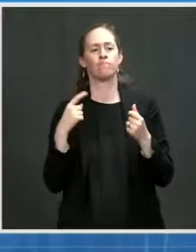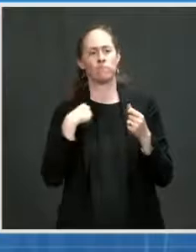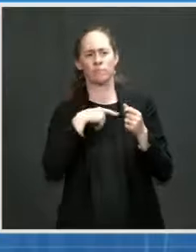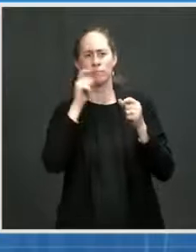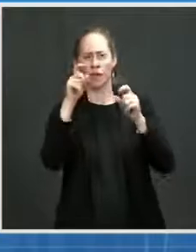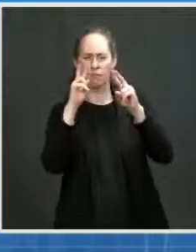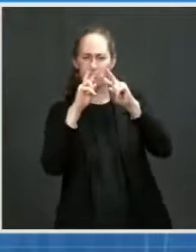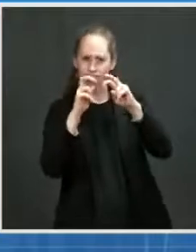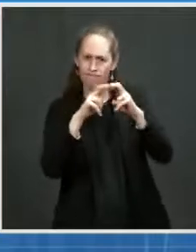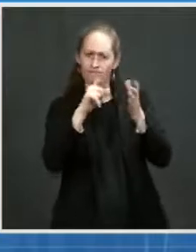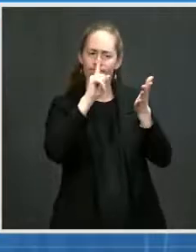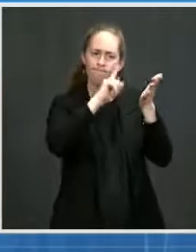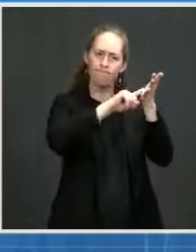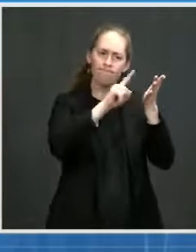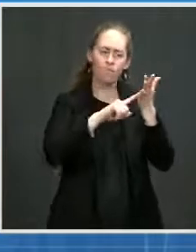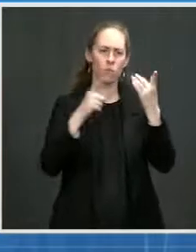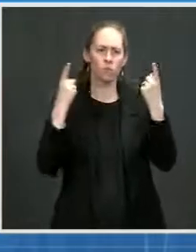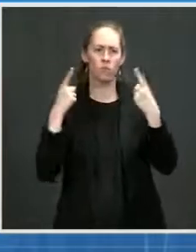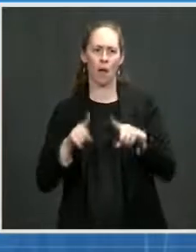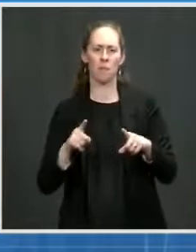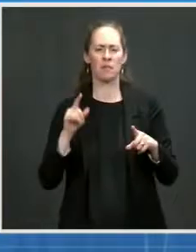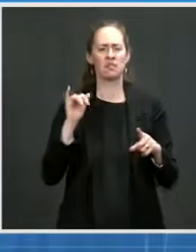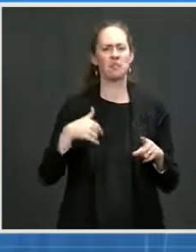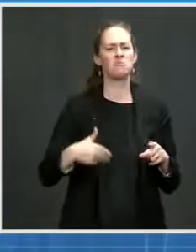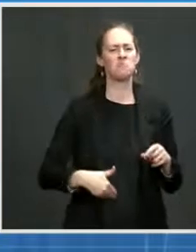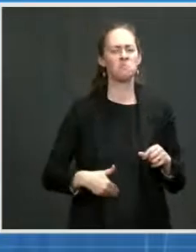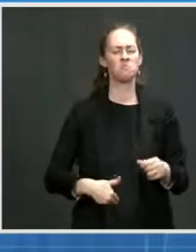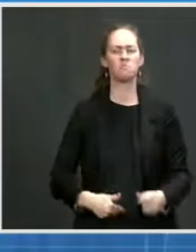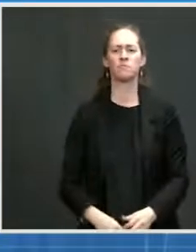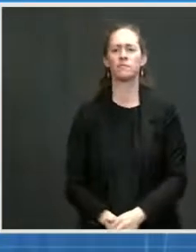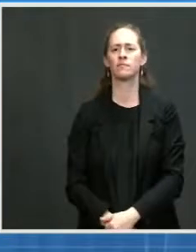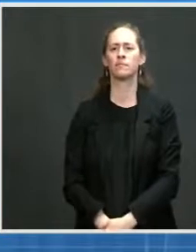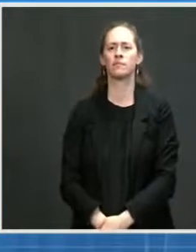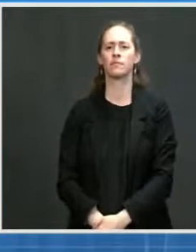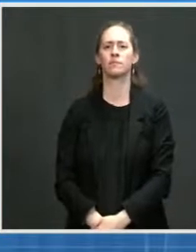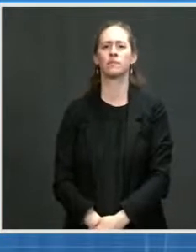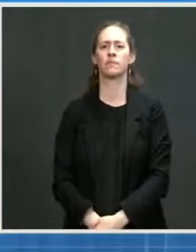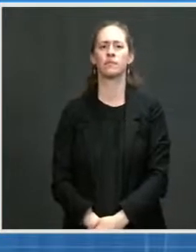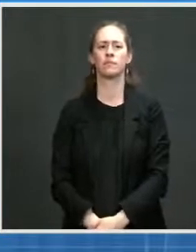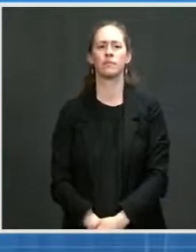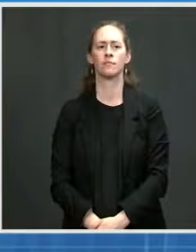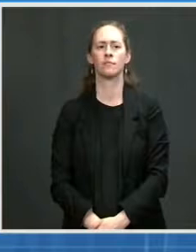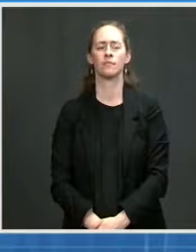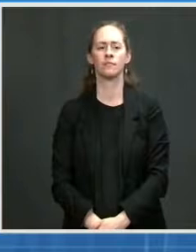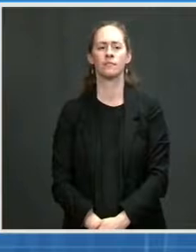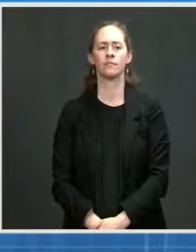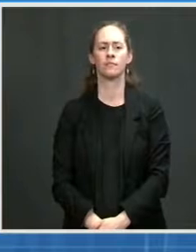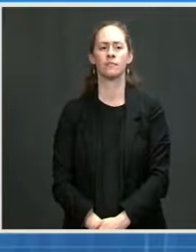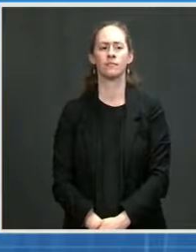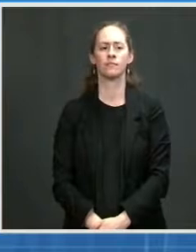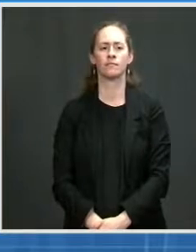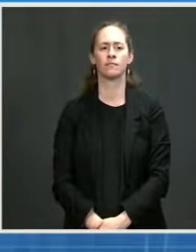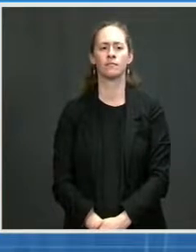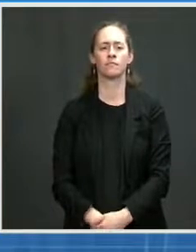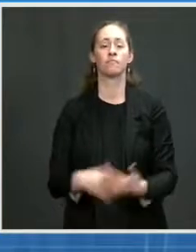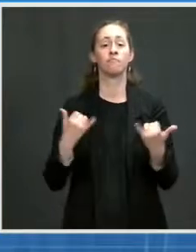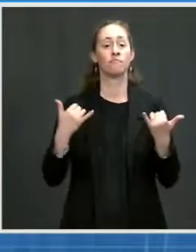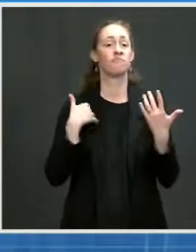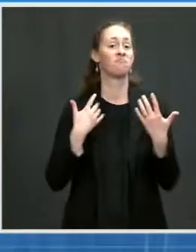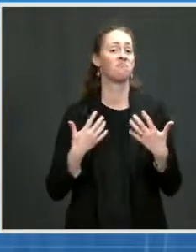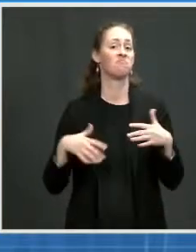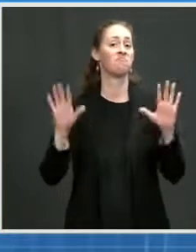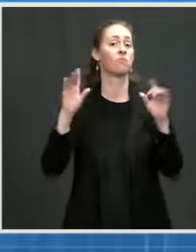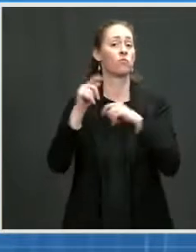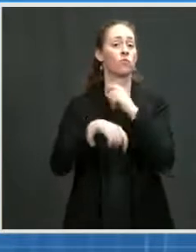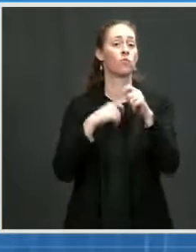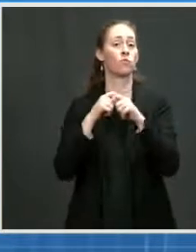investigation. And that's how we feel right now. Yeah, let me just close that by saying it is our position that we need to get to the